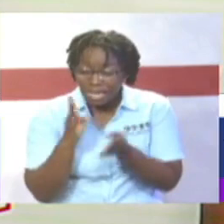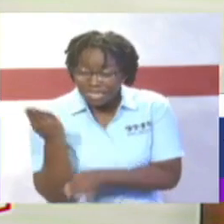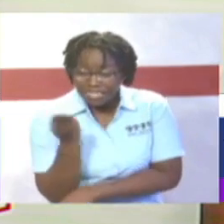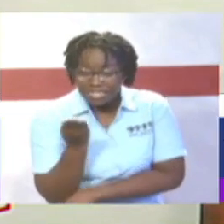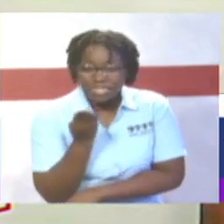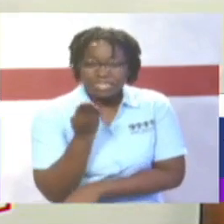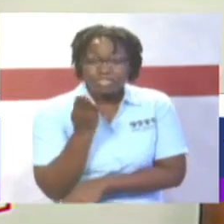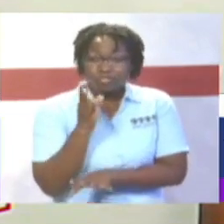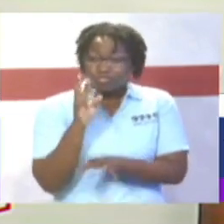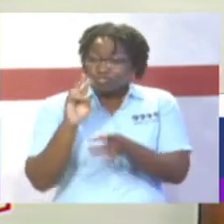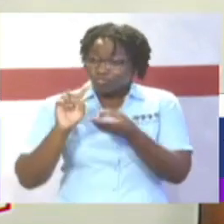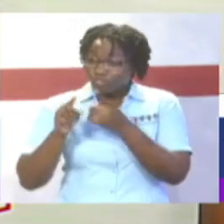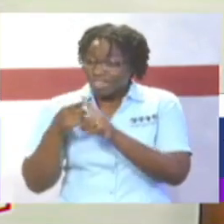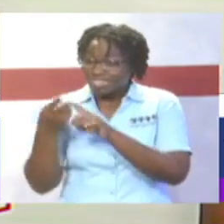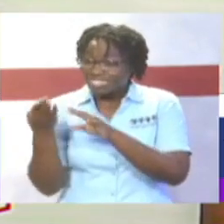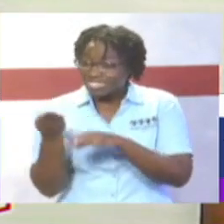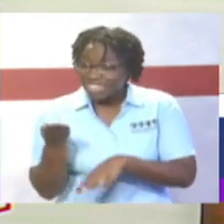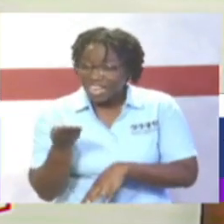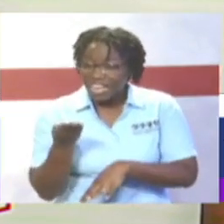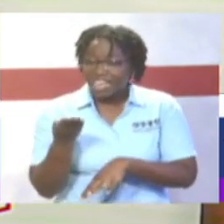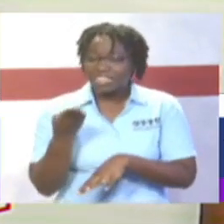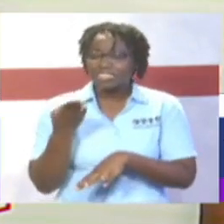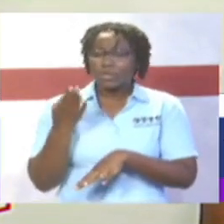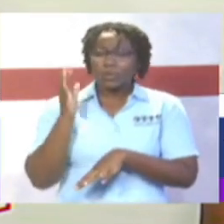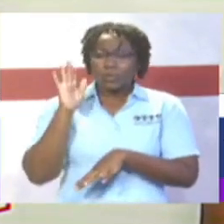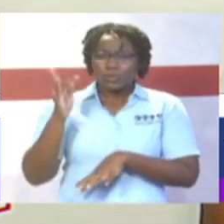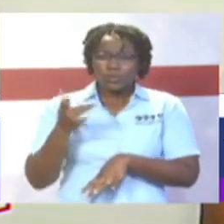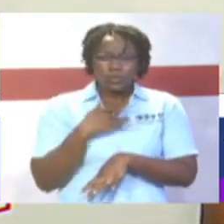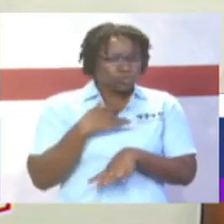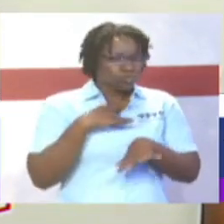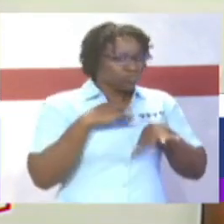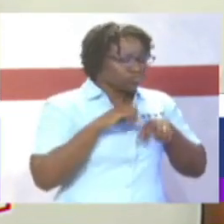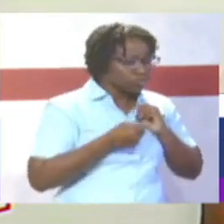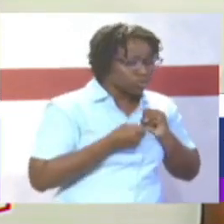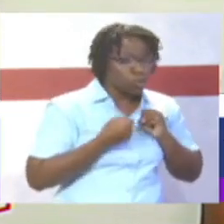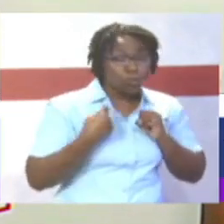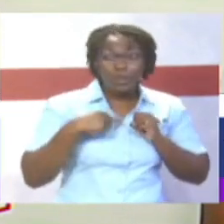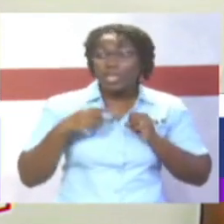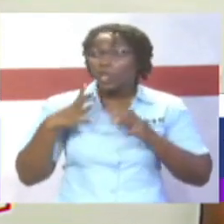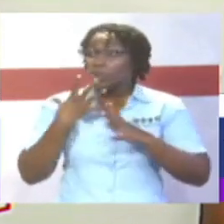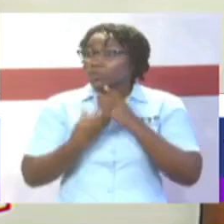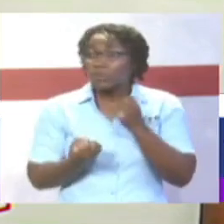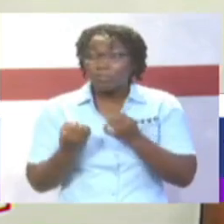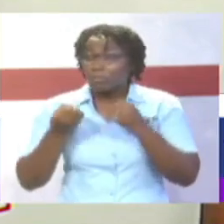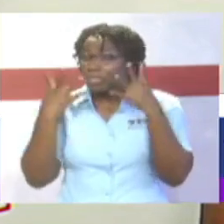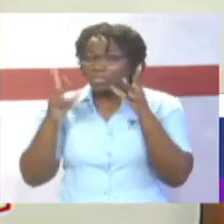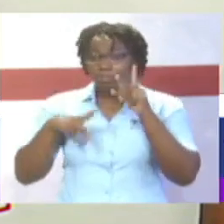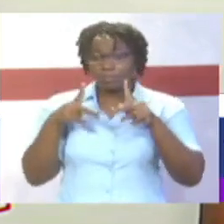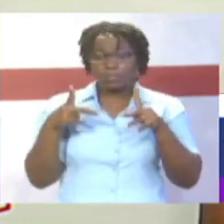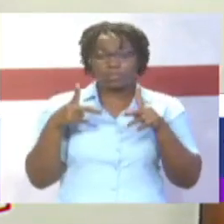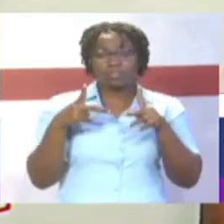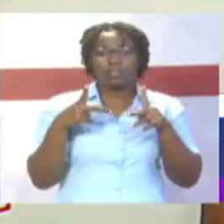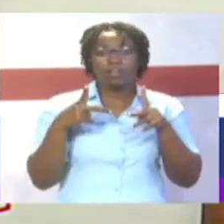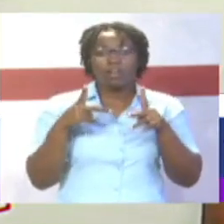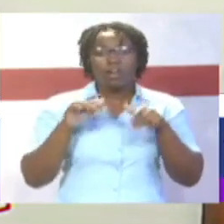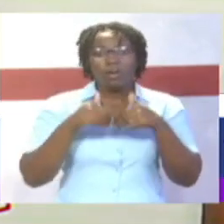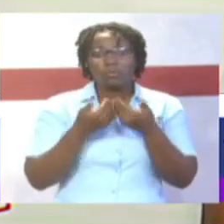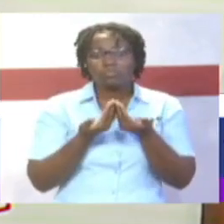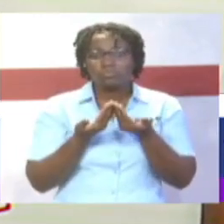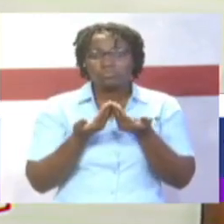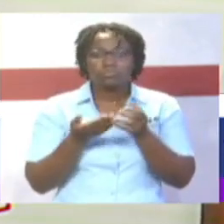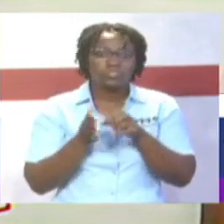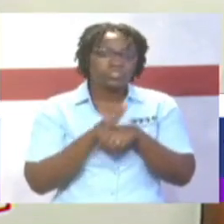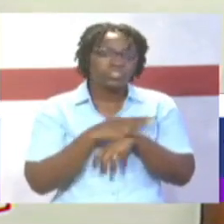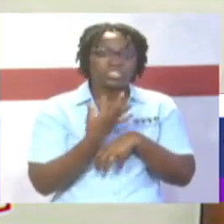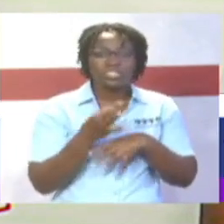lost friends. We have lost so many people to COVID 19. Some say we are superheroes